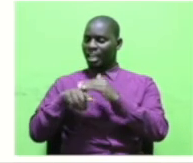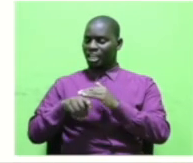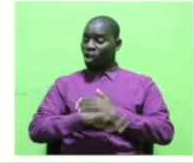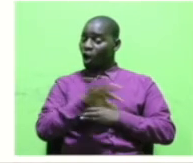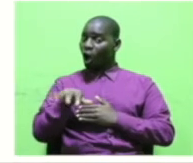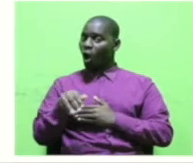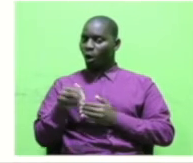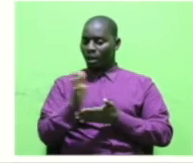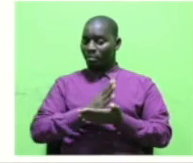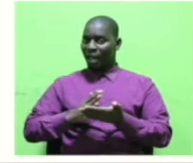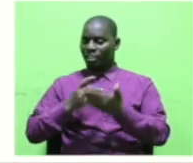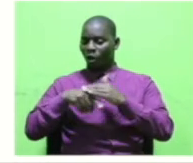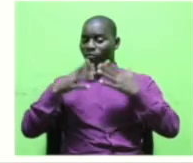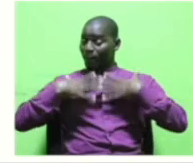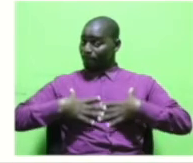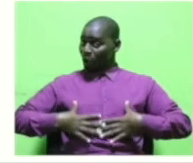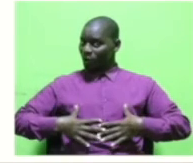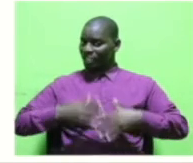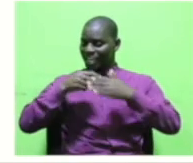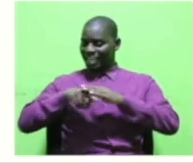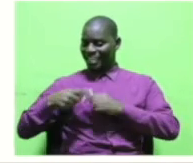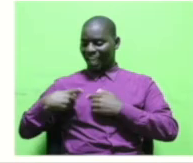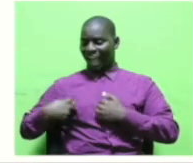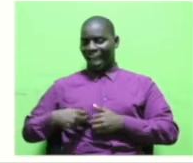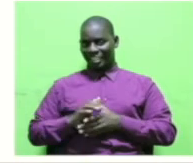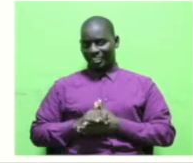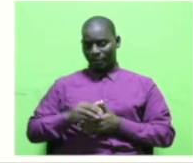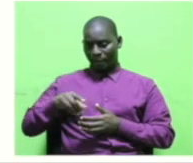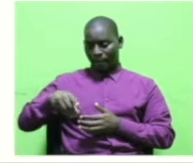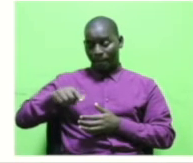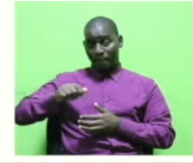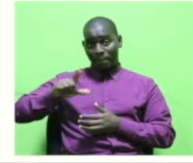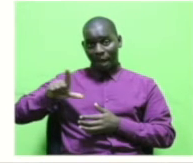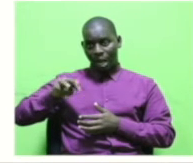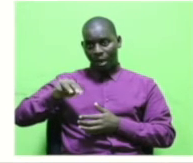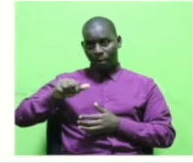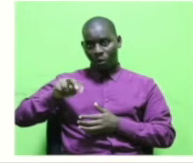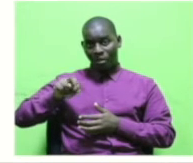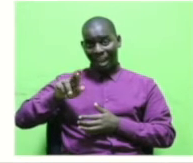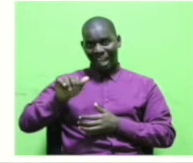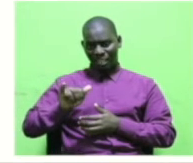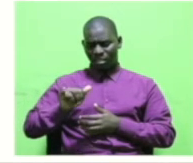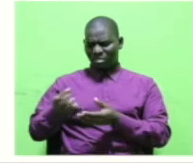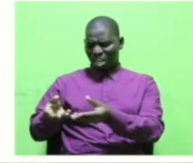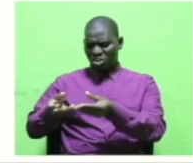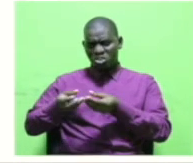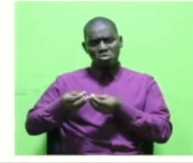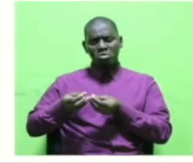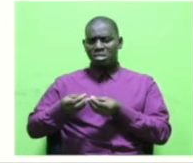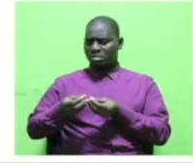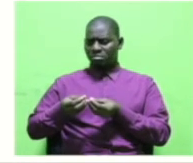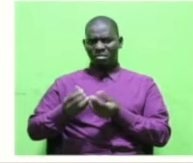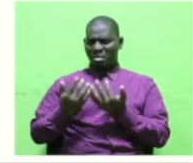body to the heart. Pulmonary artery carries deoxygenated blood from the heart to